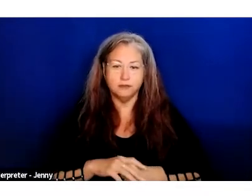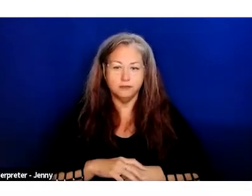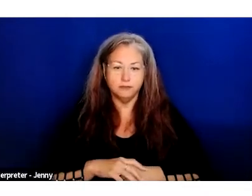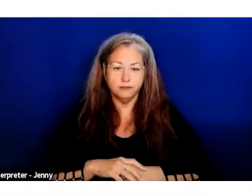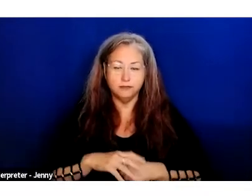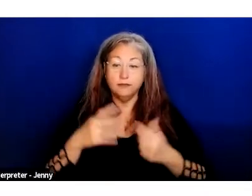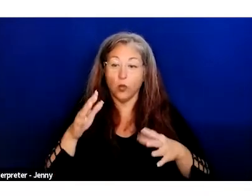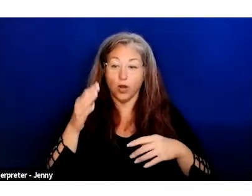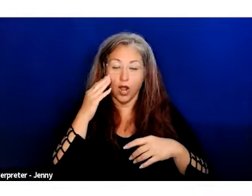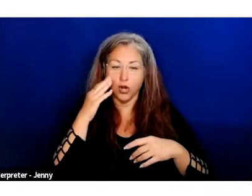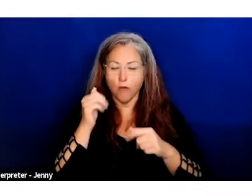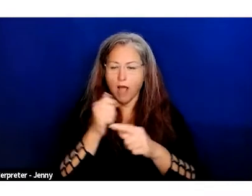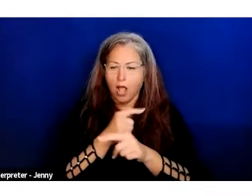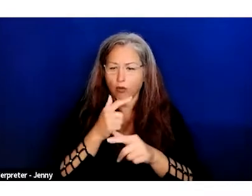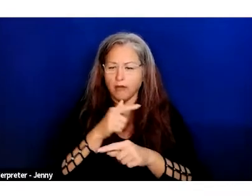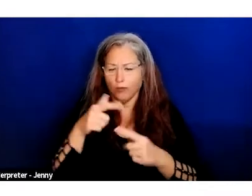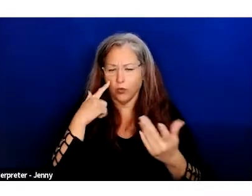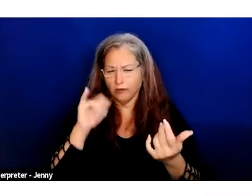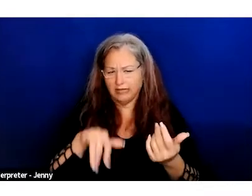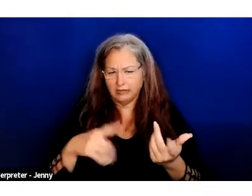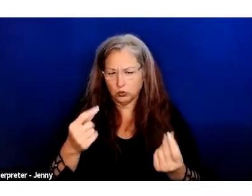We know what algorithms are.